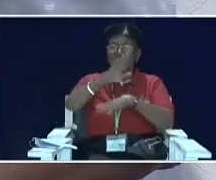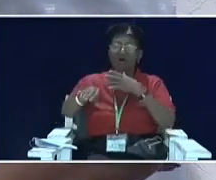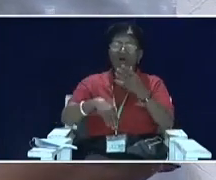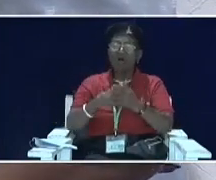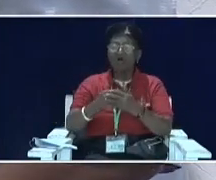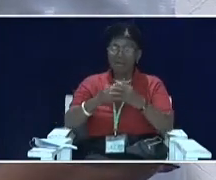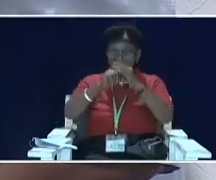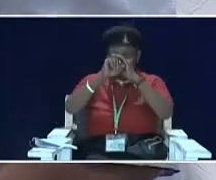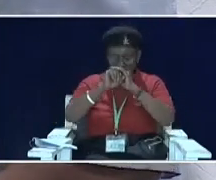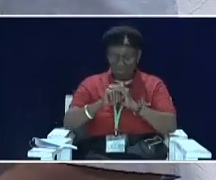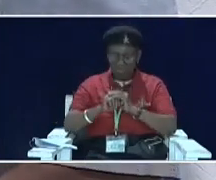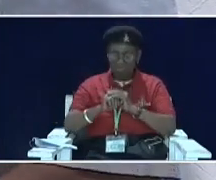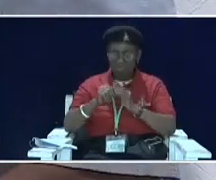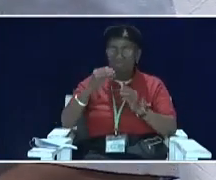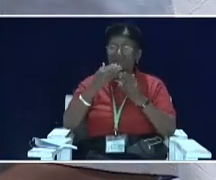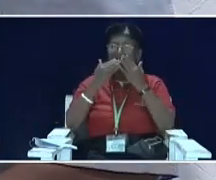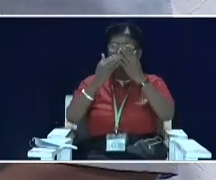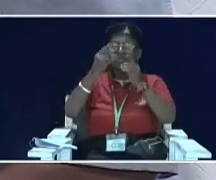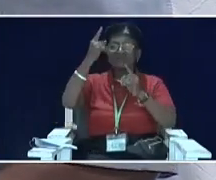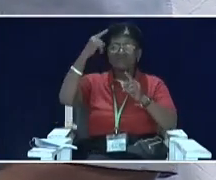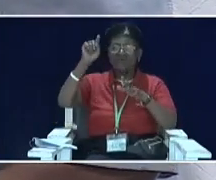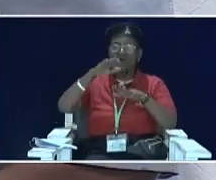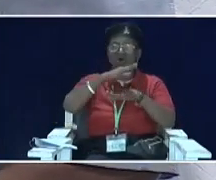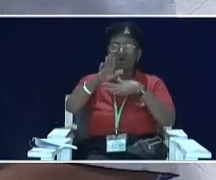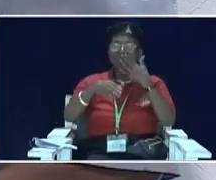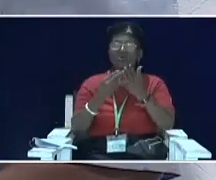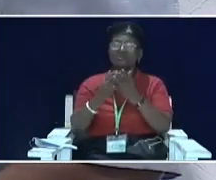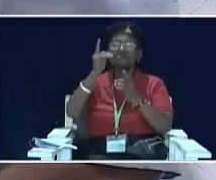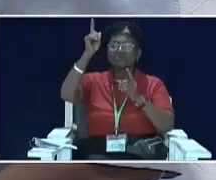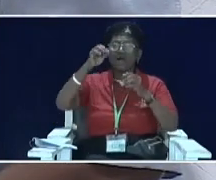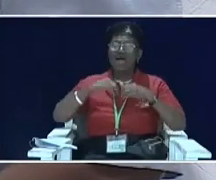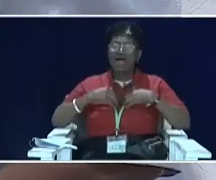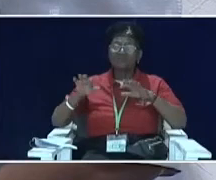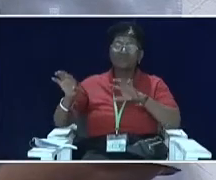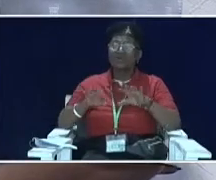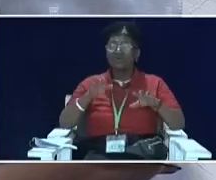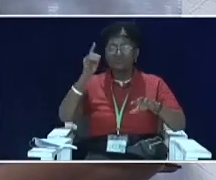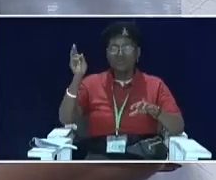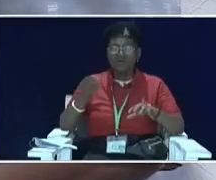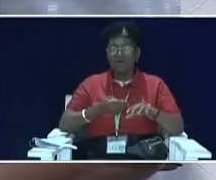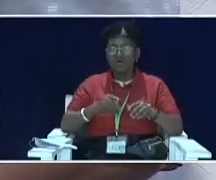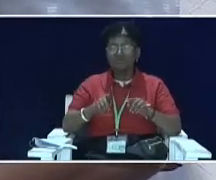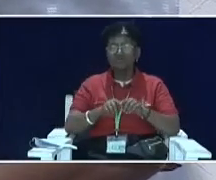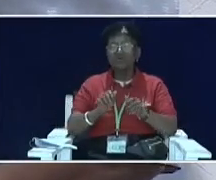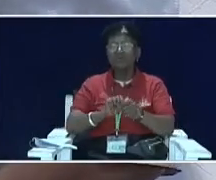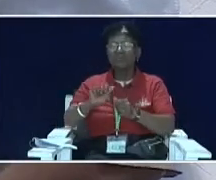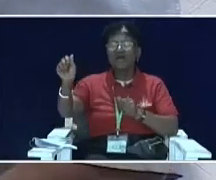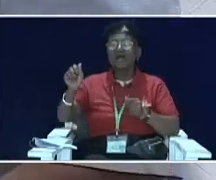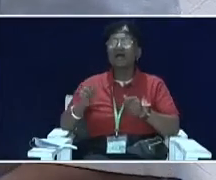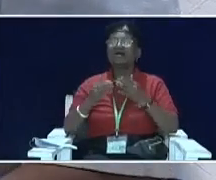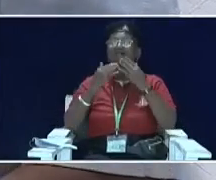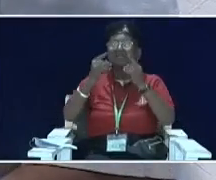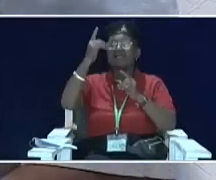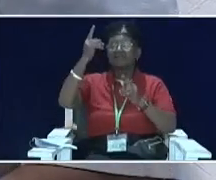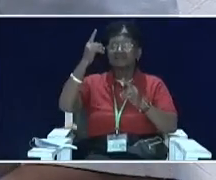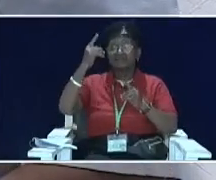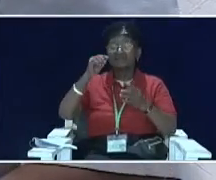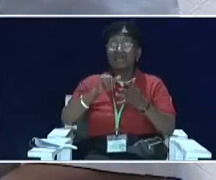Thank you for all you've done for us thus far. Thank you that thus far you have helped